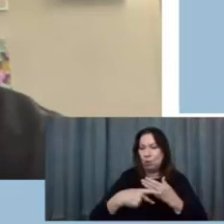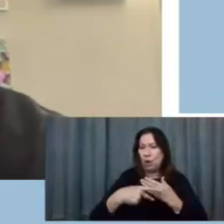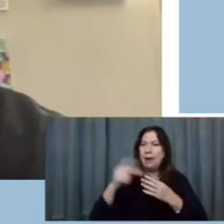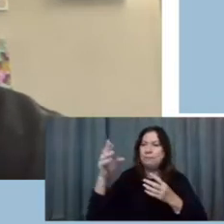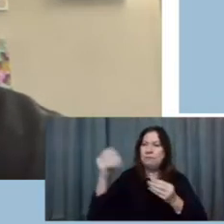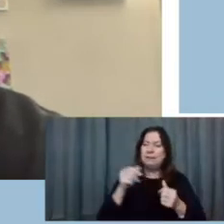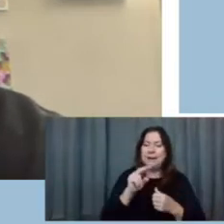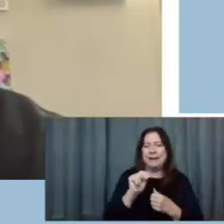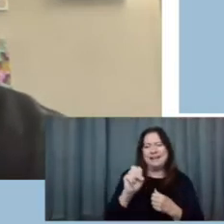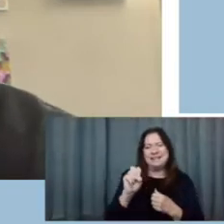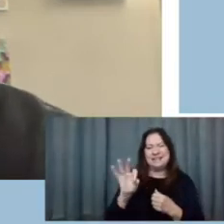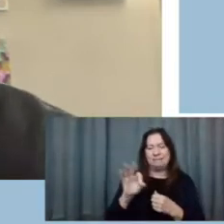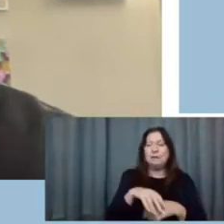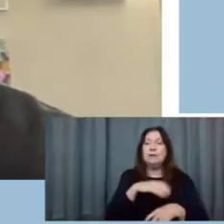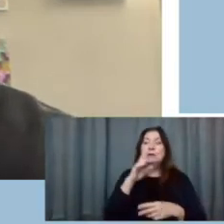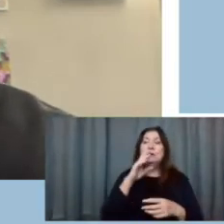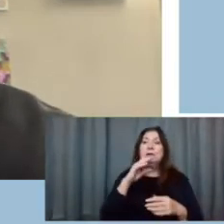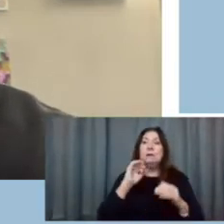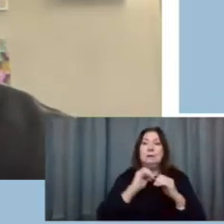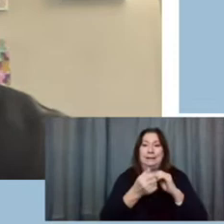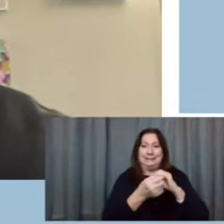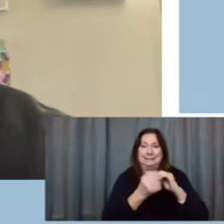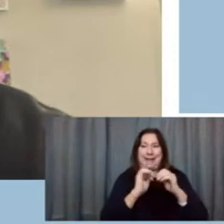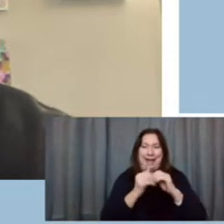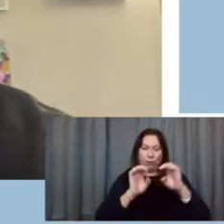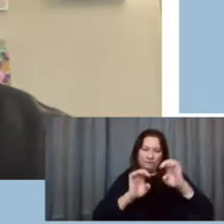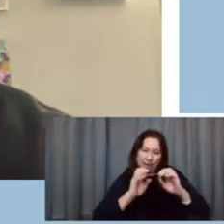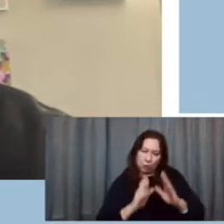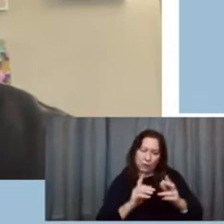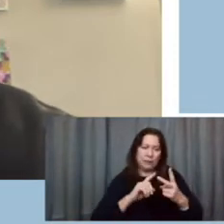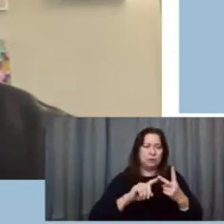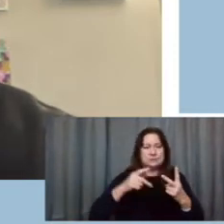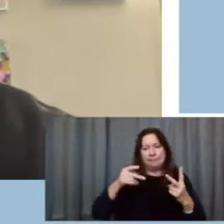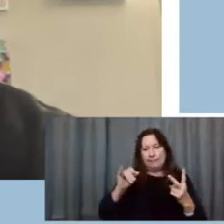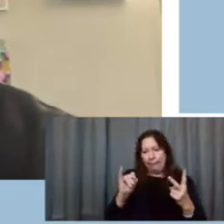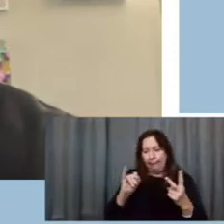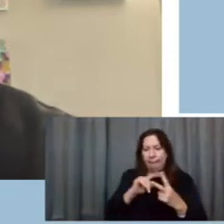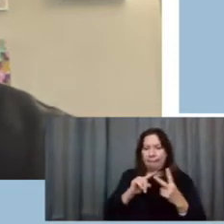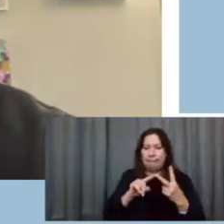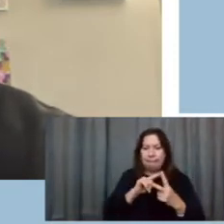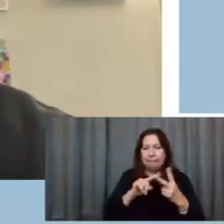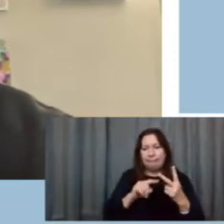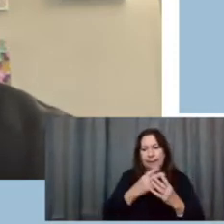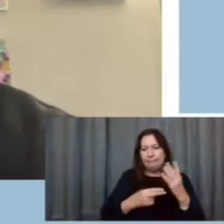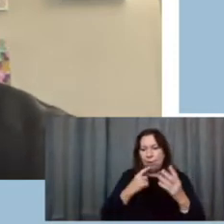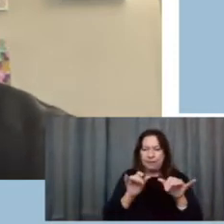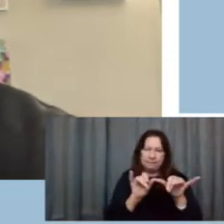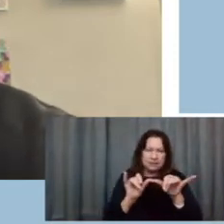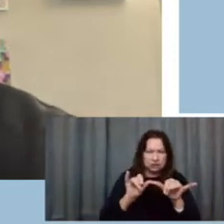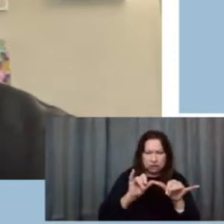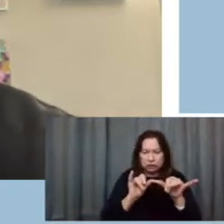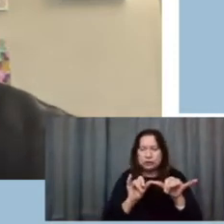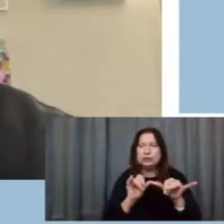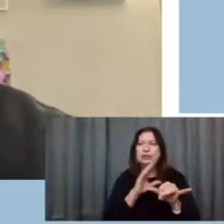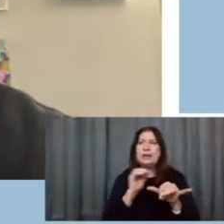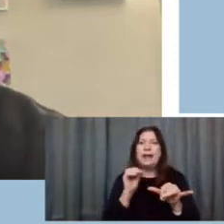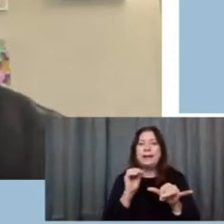NSF around how evaluators and PIs measure